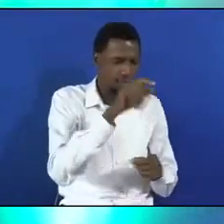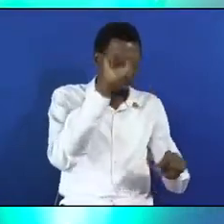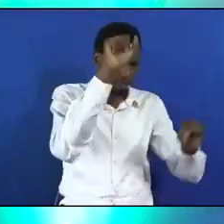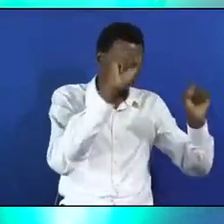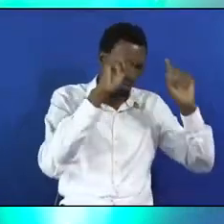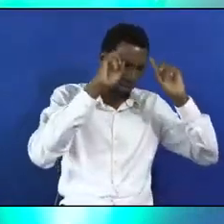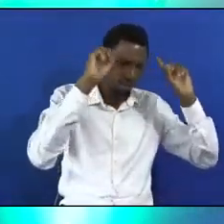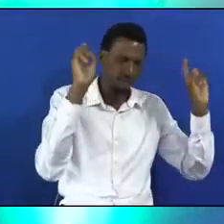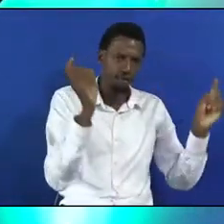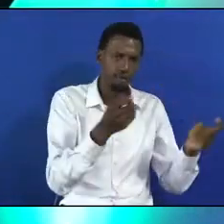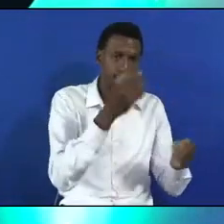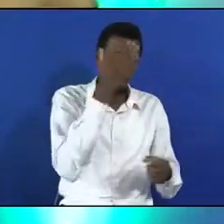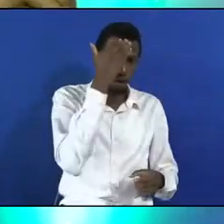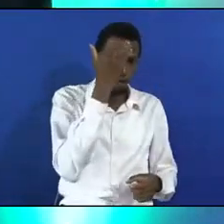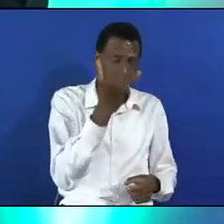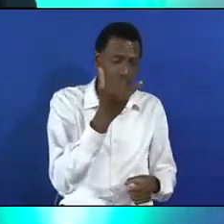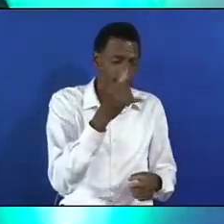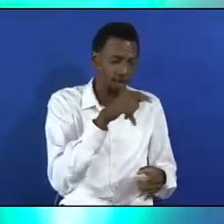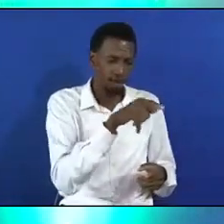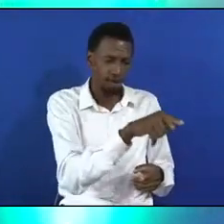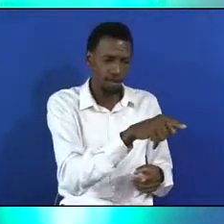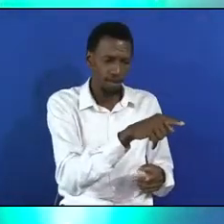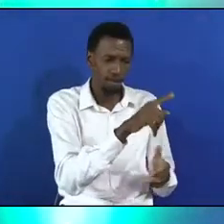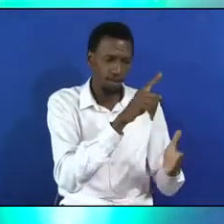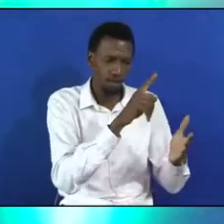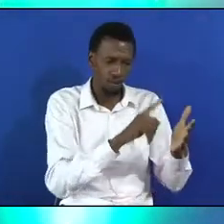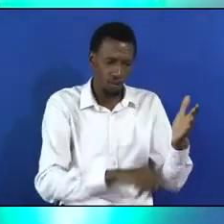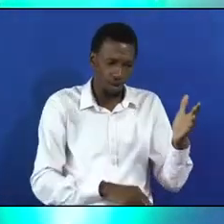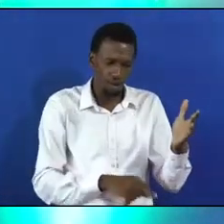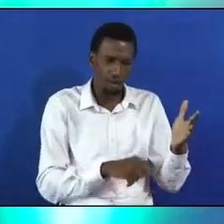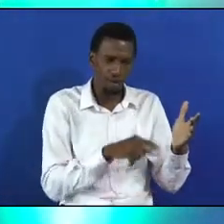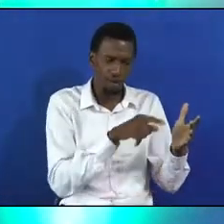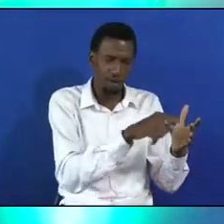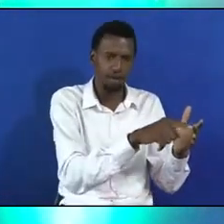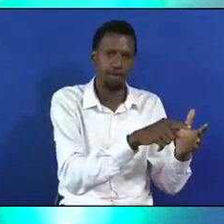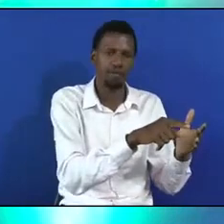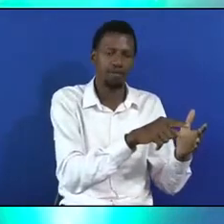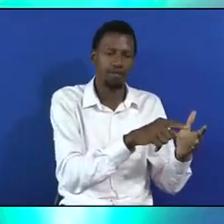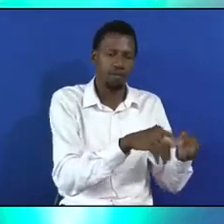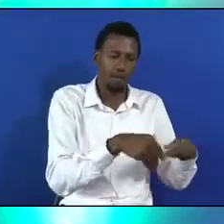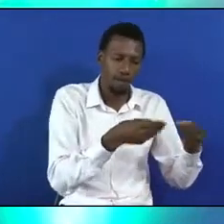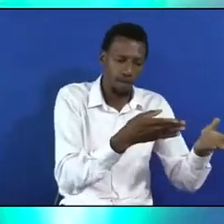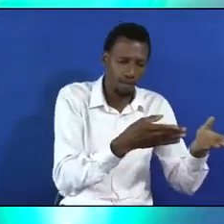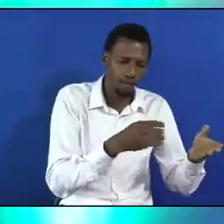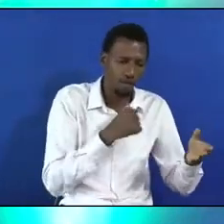because what Cain brought was not from the clean heart.